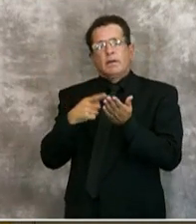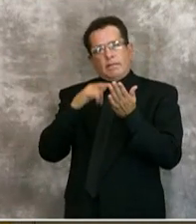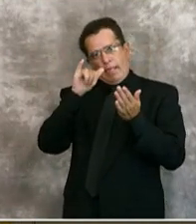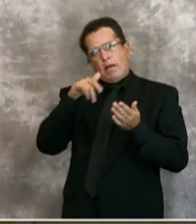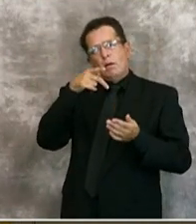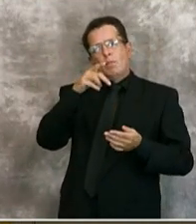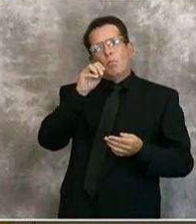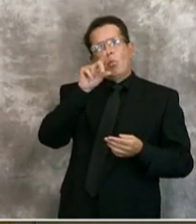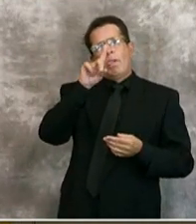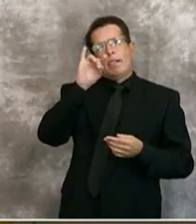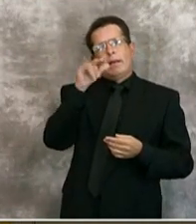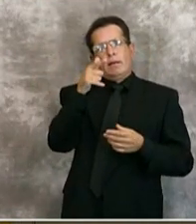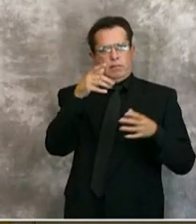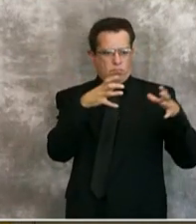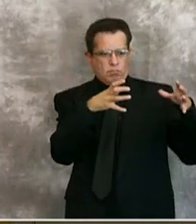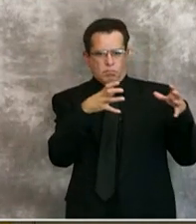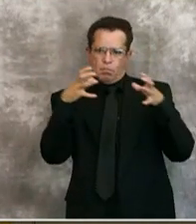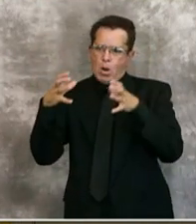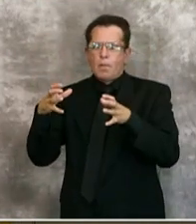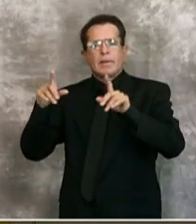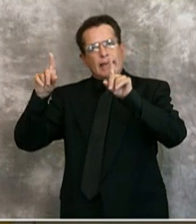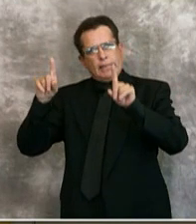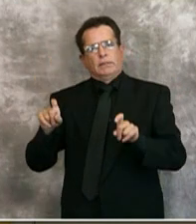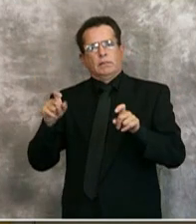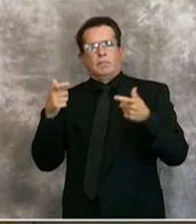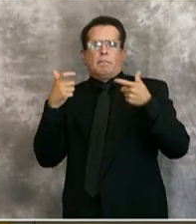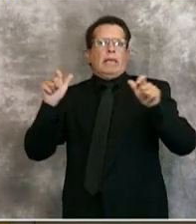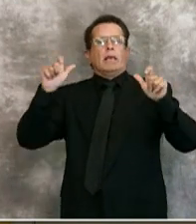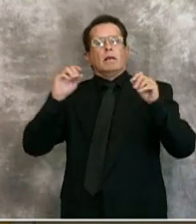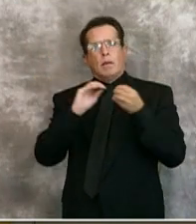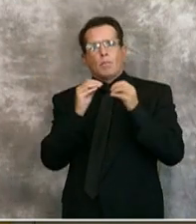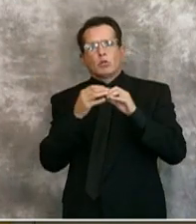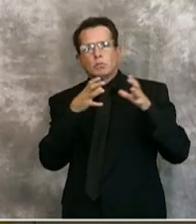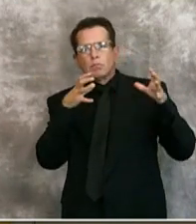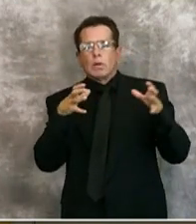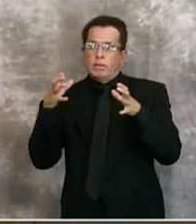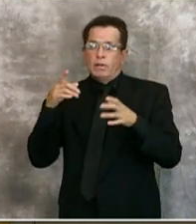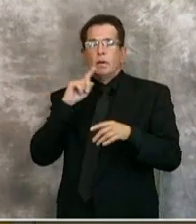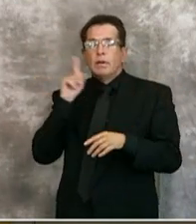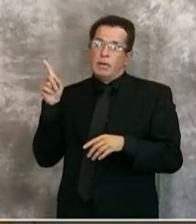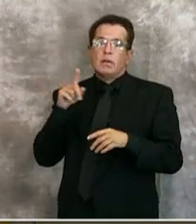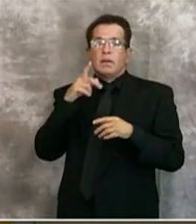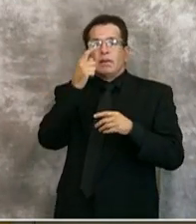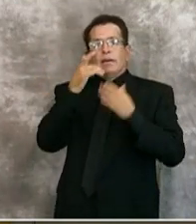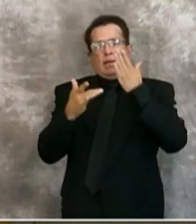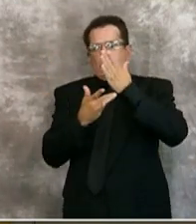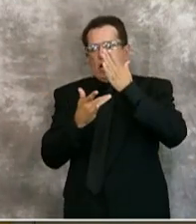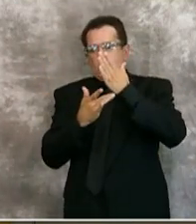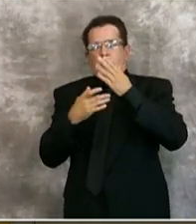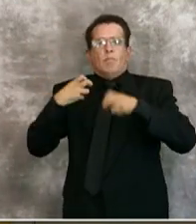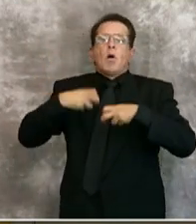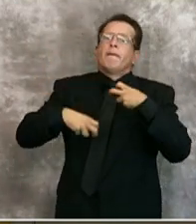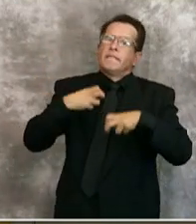pooling. And it is extremely difficult technical challenge, to be honest with you.